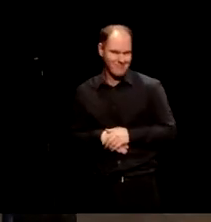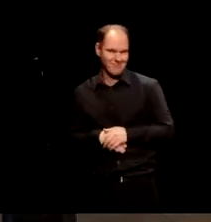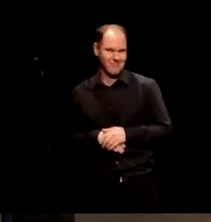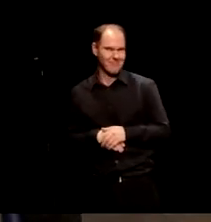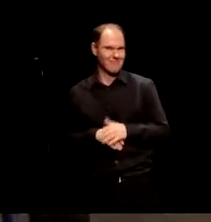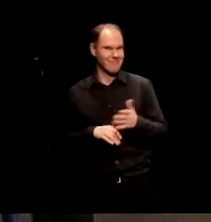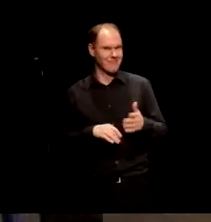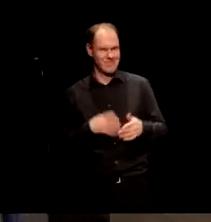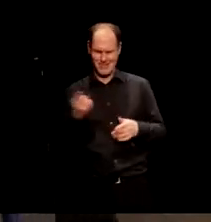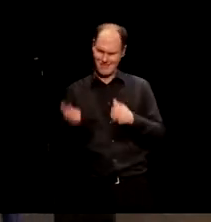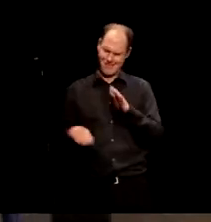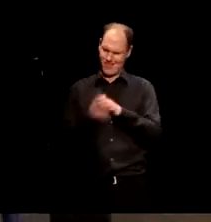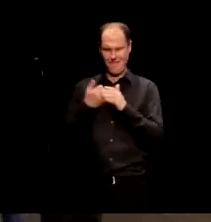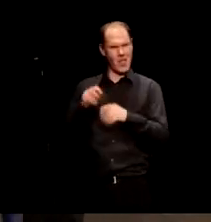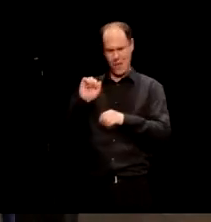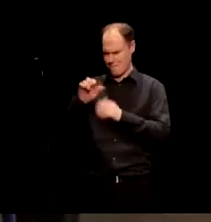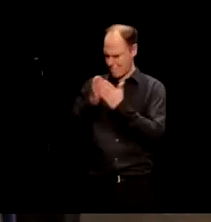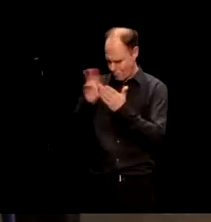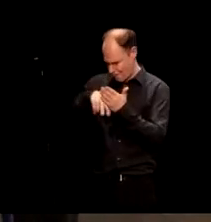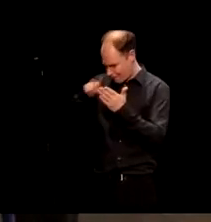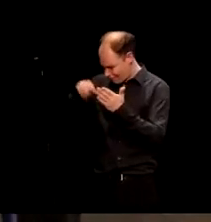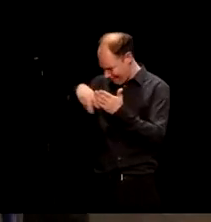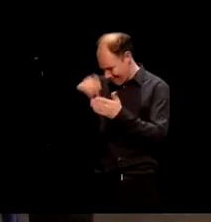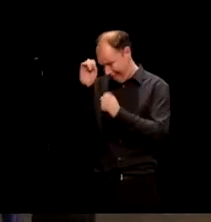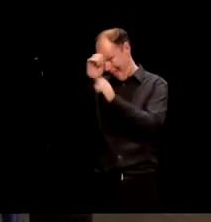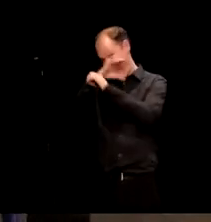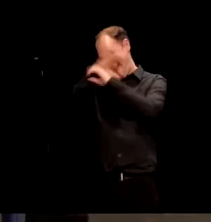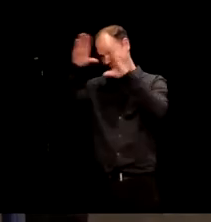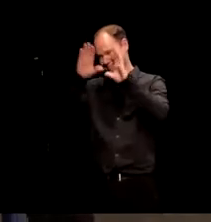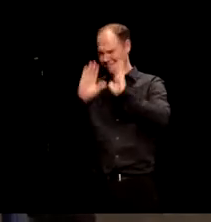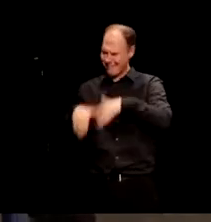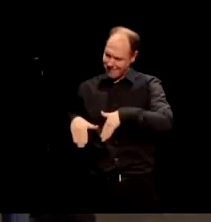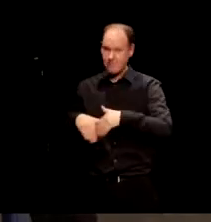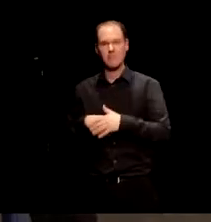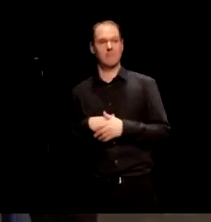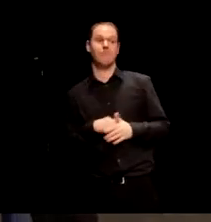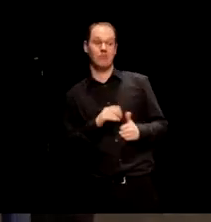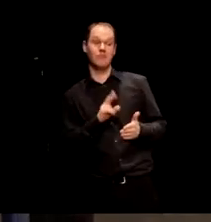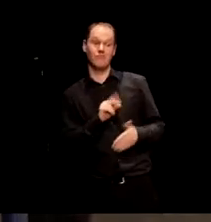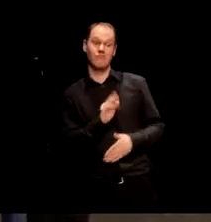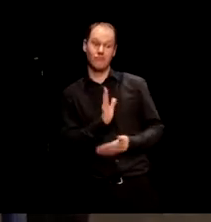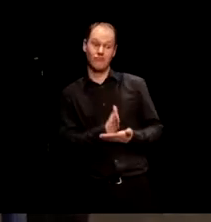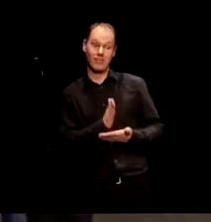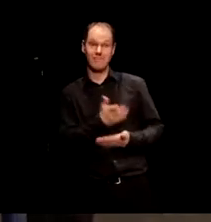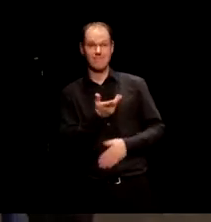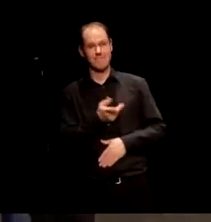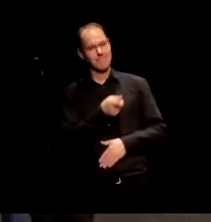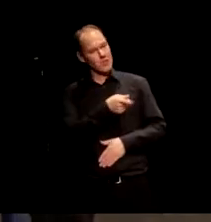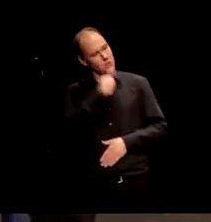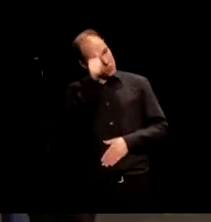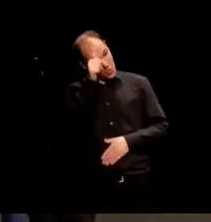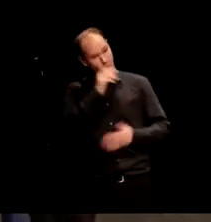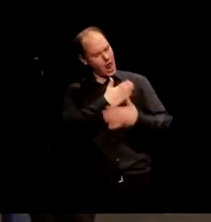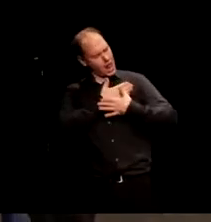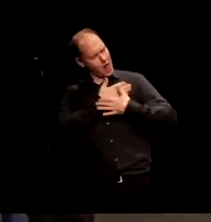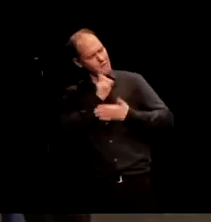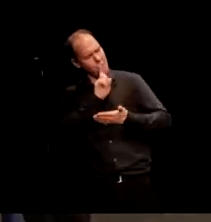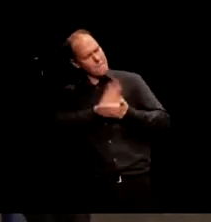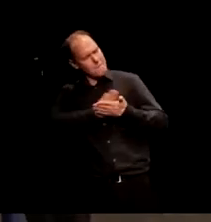You got all that from silly novels, eh? Now, really, Rob, what do you know about love